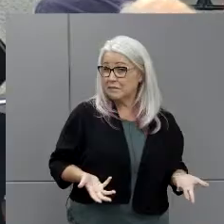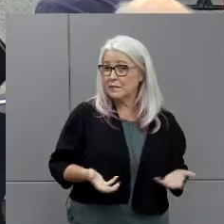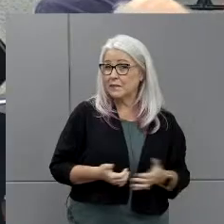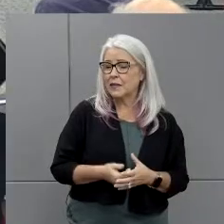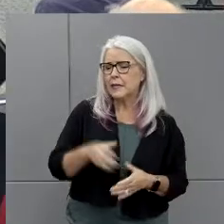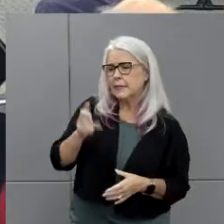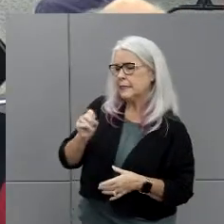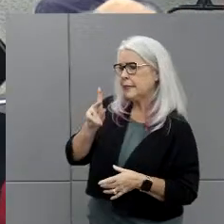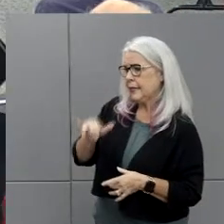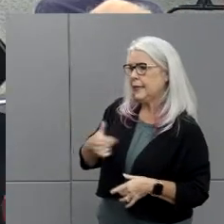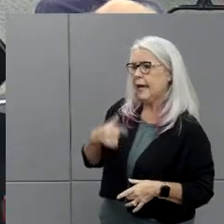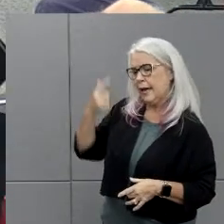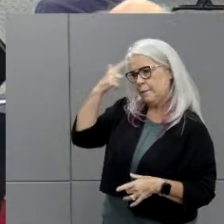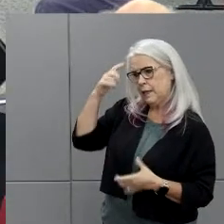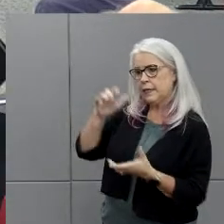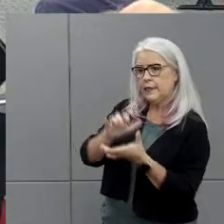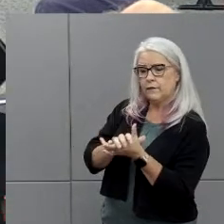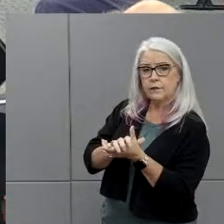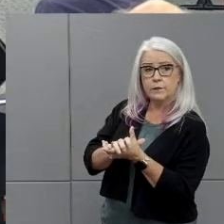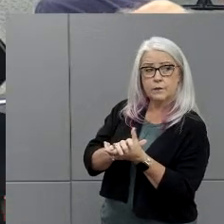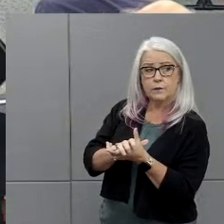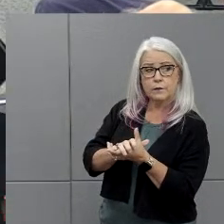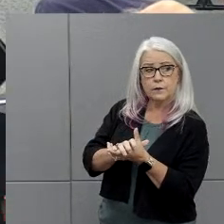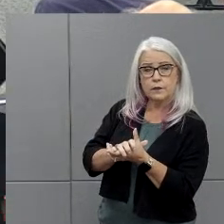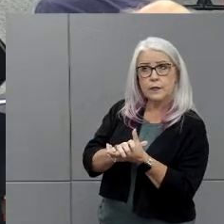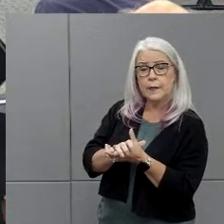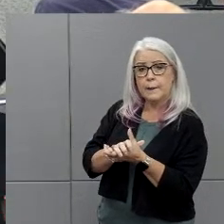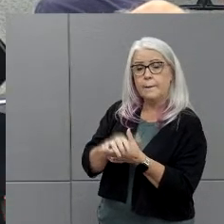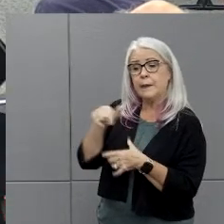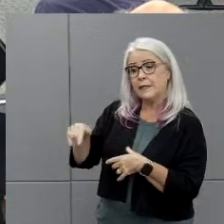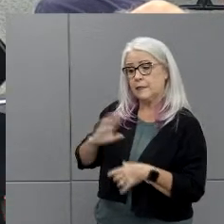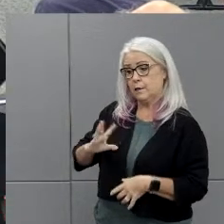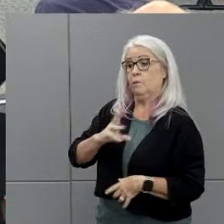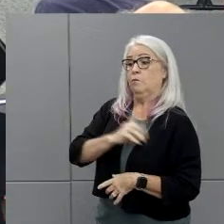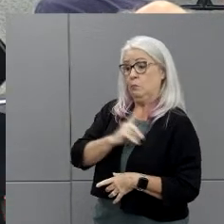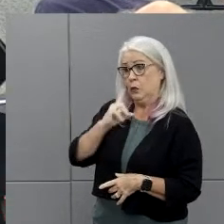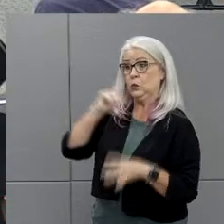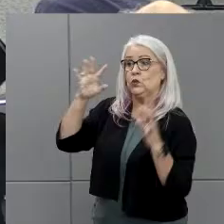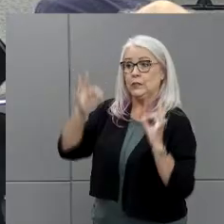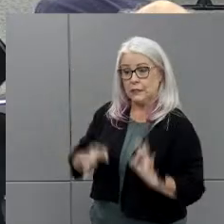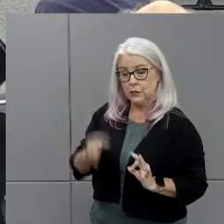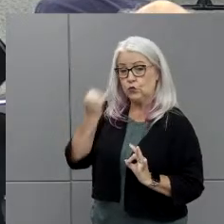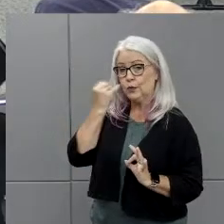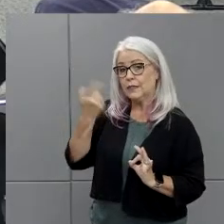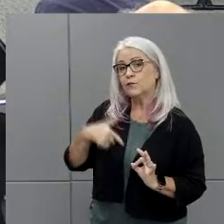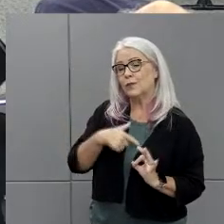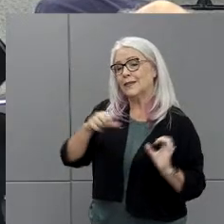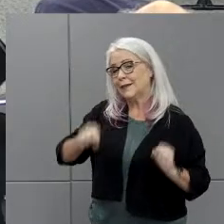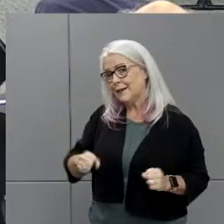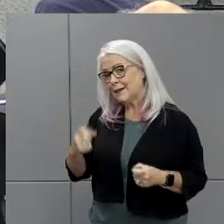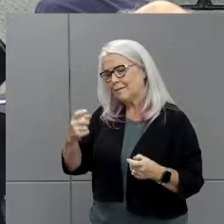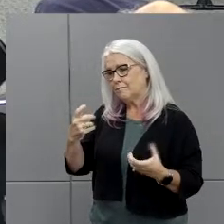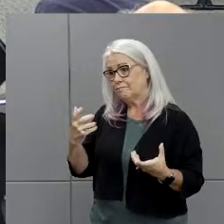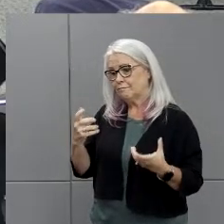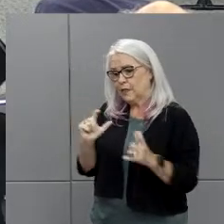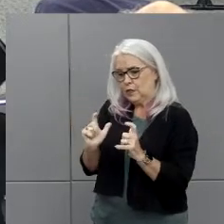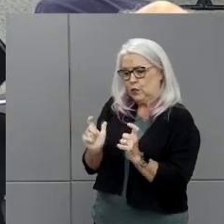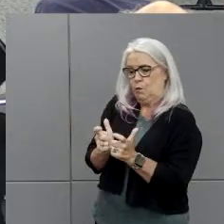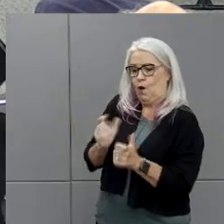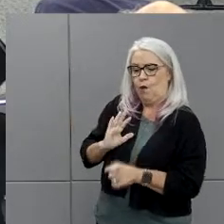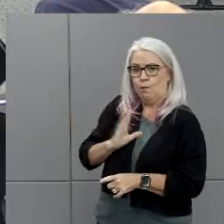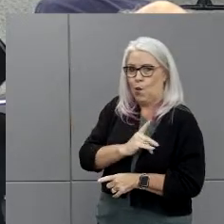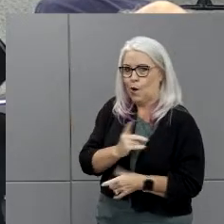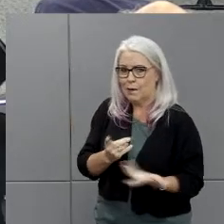I believe it's, do I have the floor? Yes. I believe it's the board's prerogative is to determine whether it's a small board or not. It is